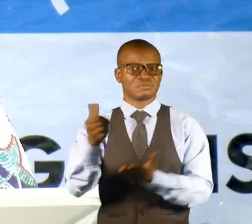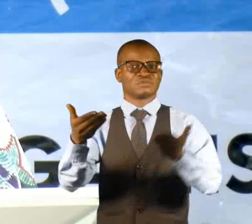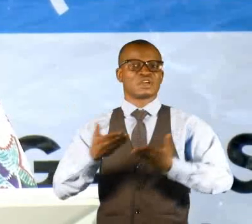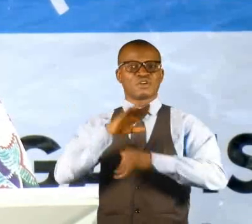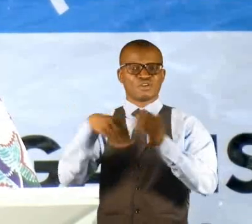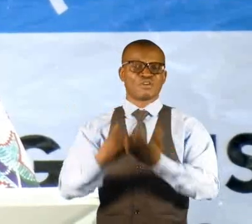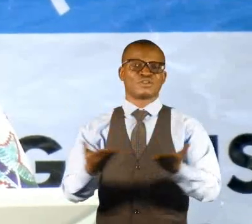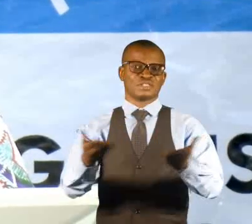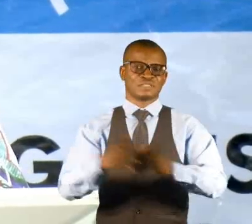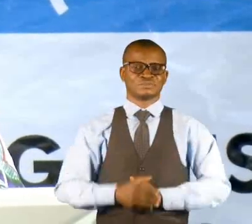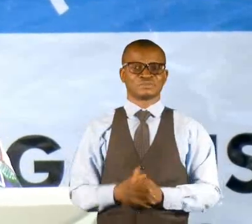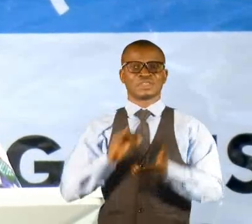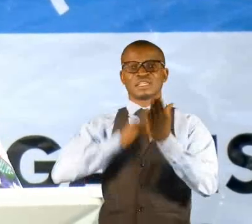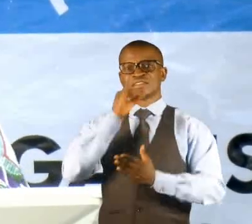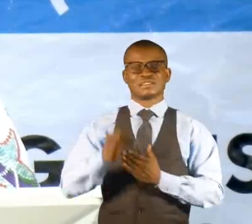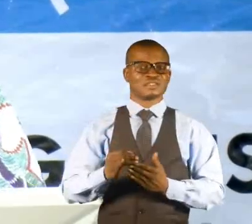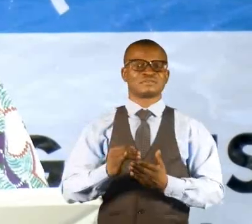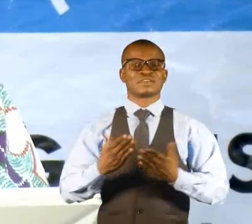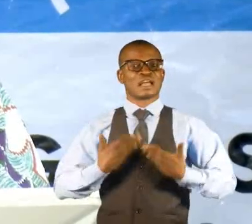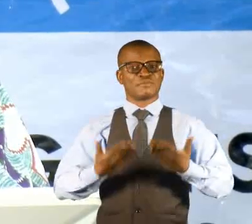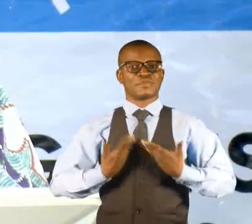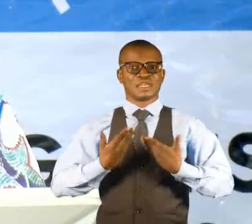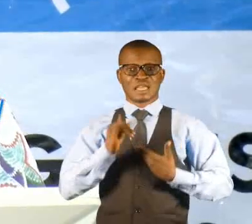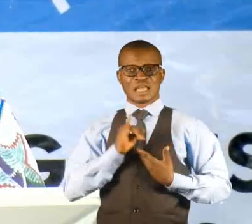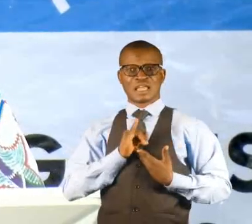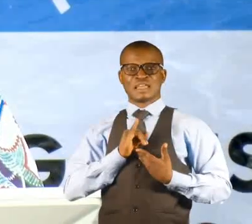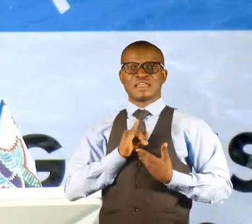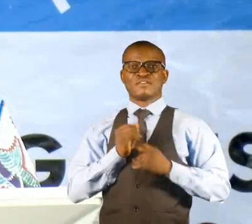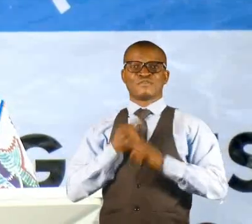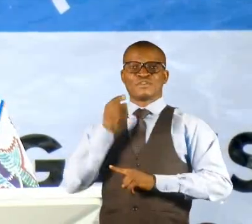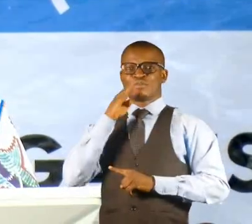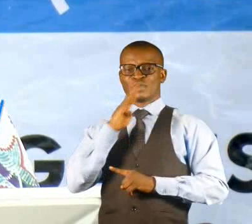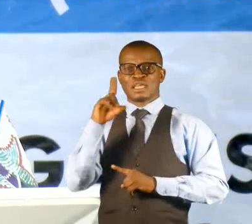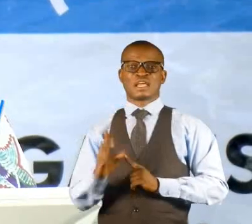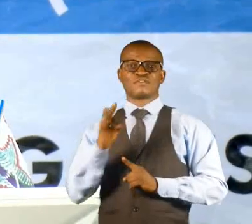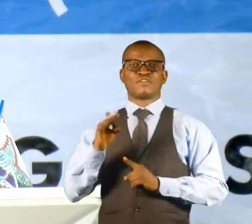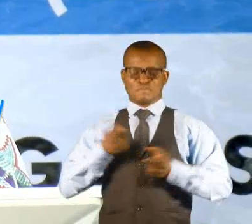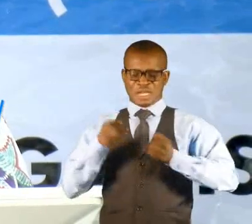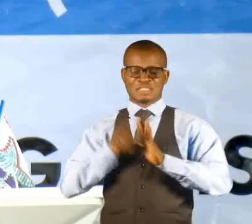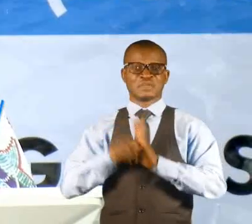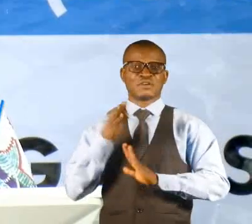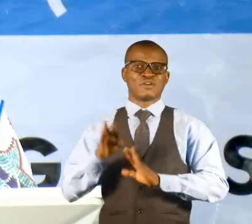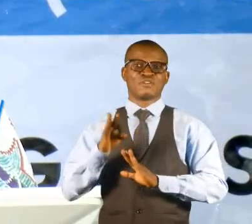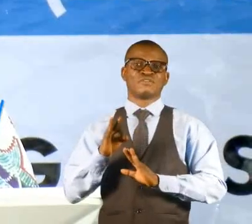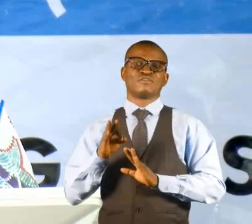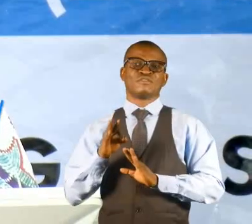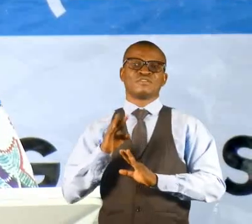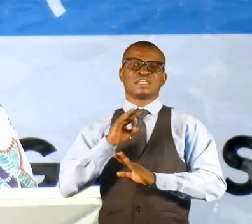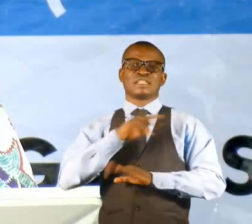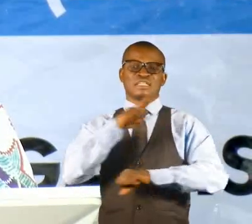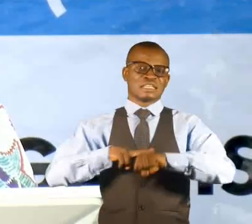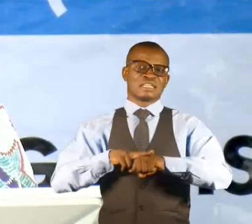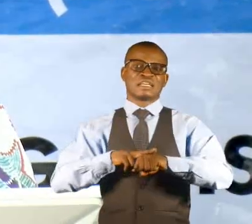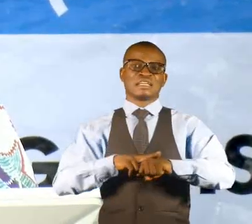all present. It is with utmost delight that I, on behalf of the management and officers of the National Agency for the Prohibition